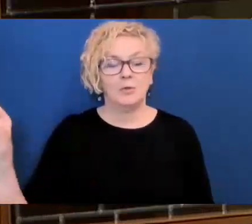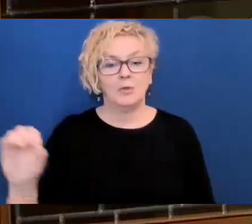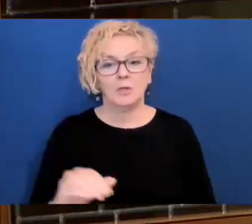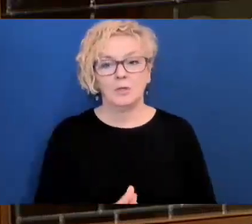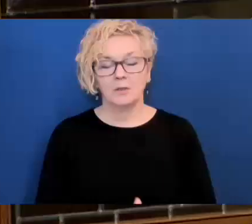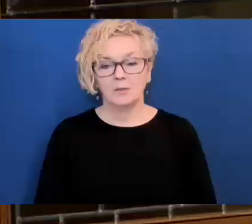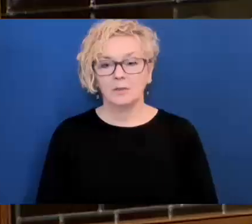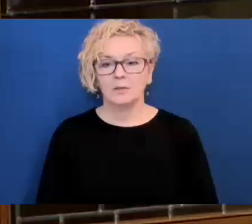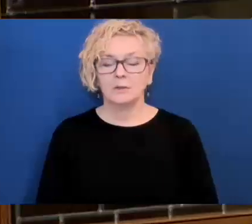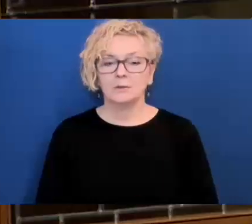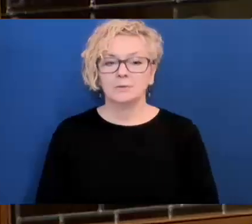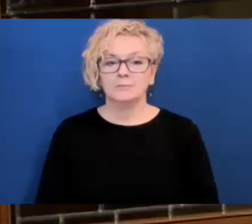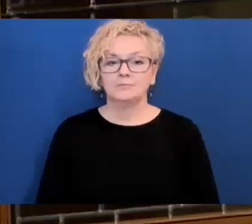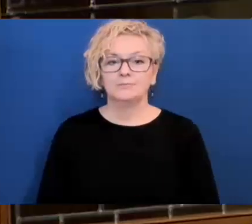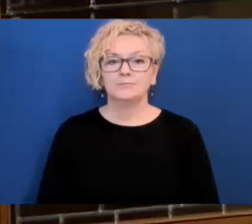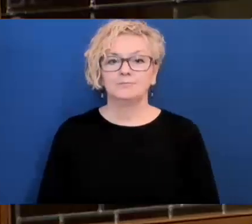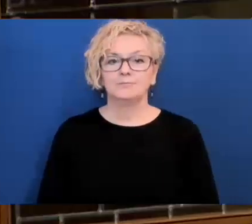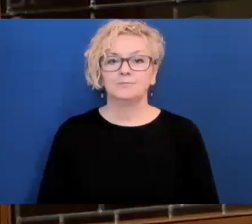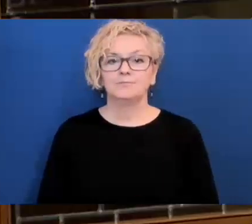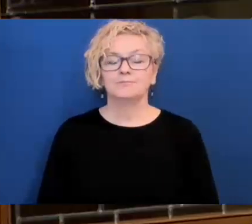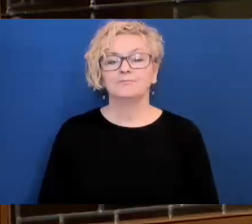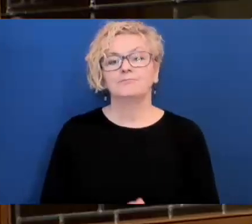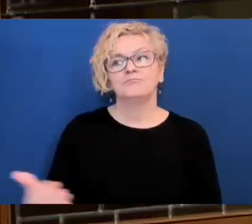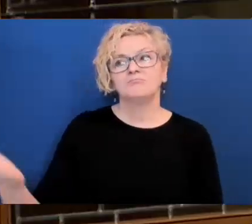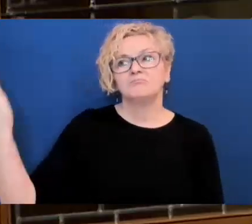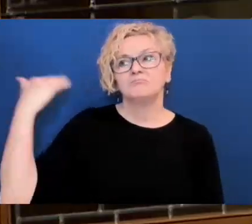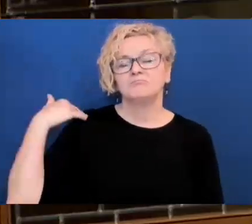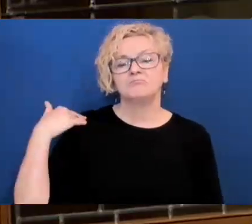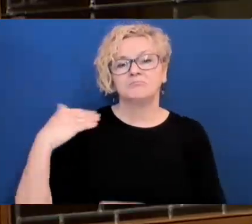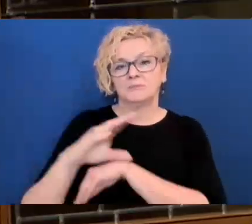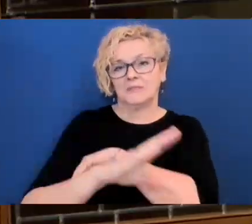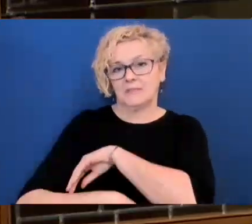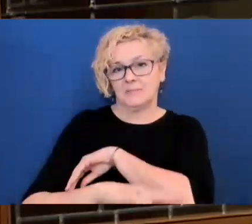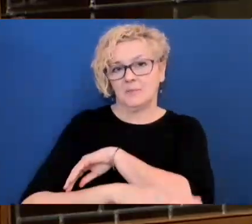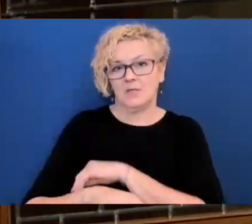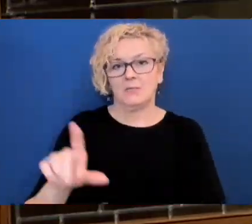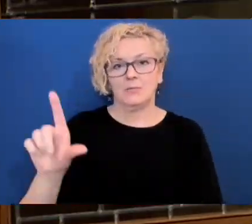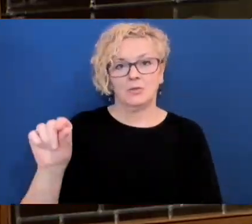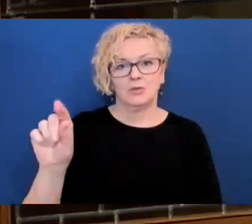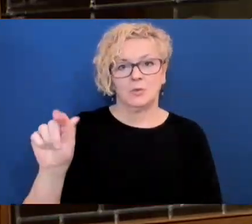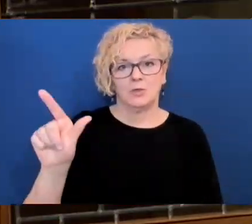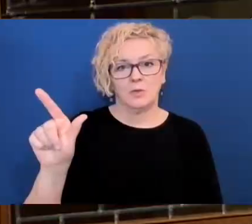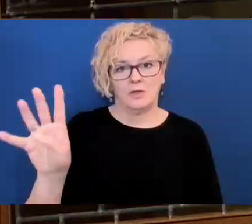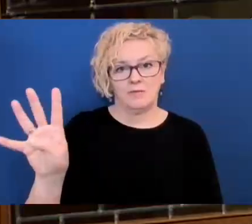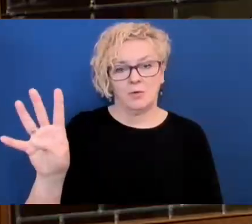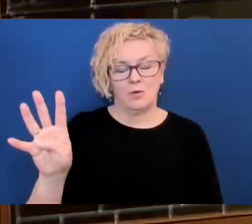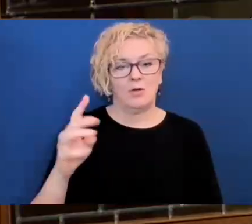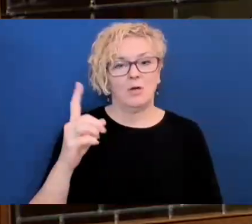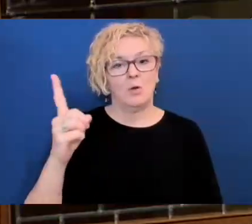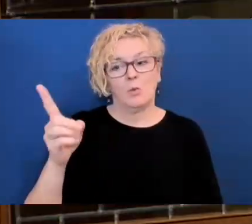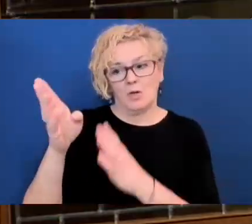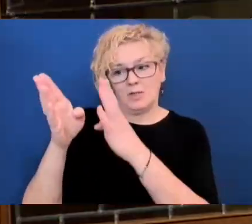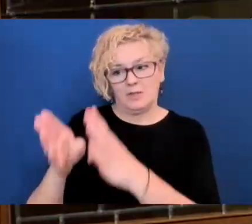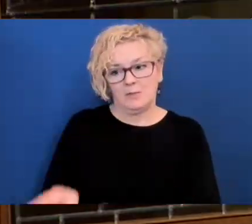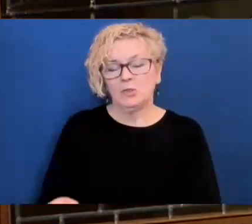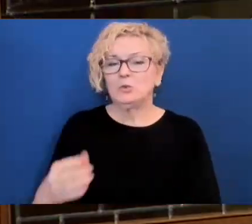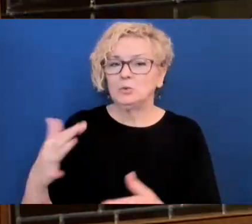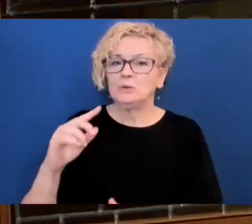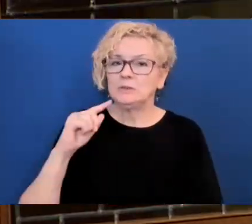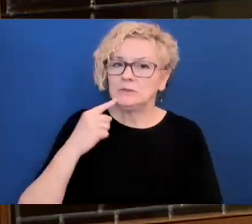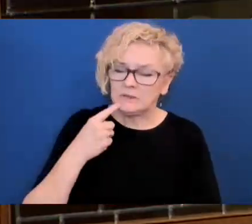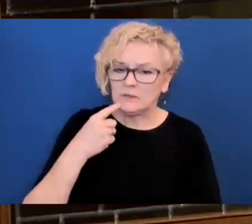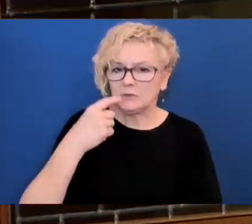Back in September 2024, a deeply disturbed mentally ill man with a history of over 60 police